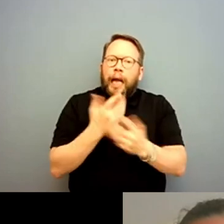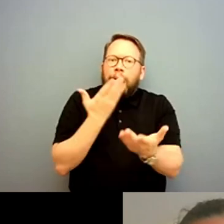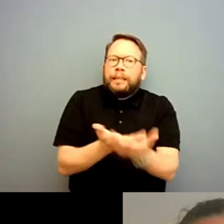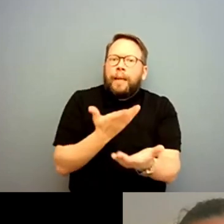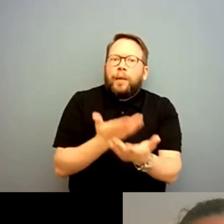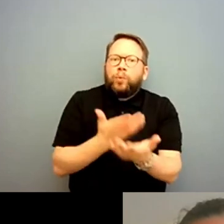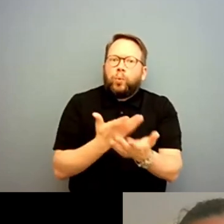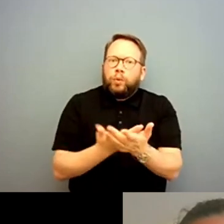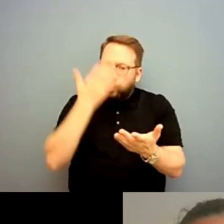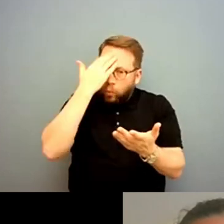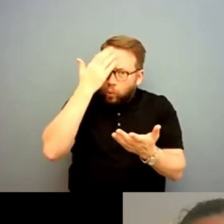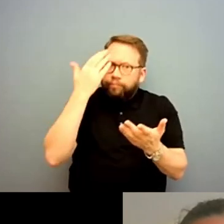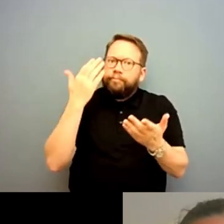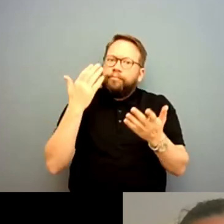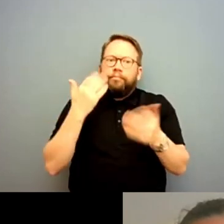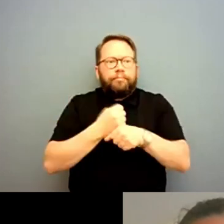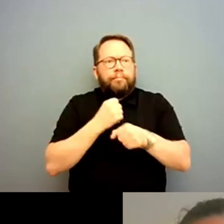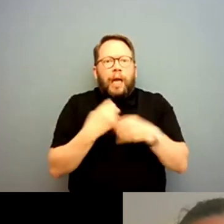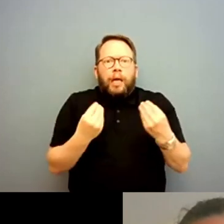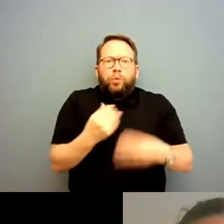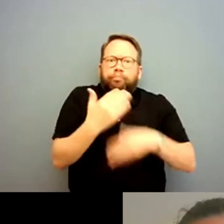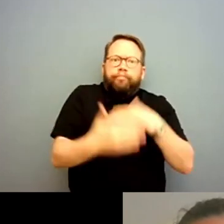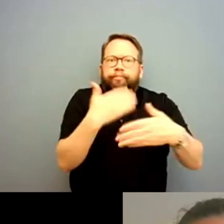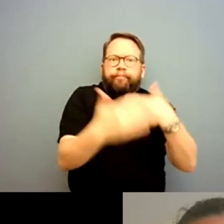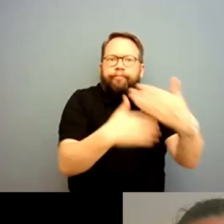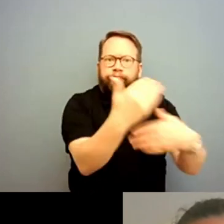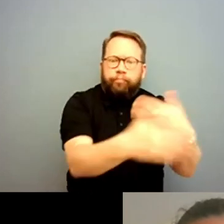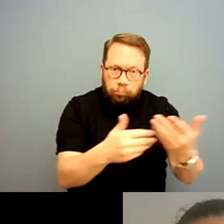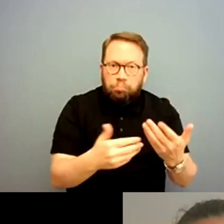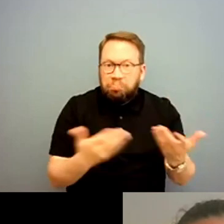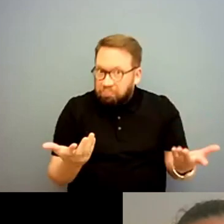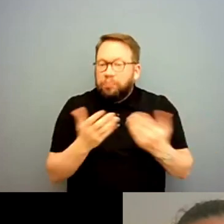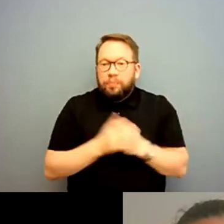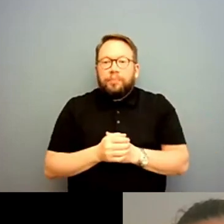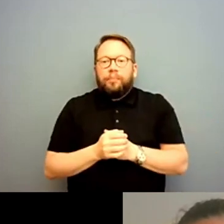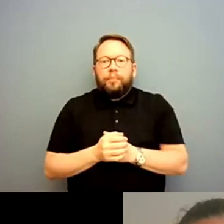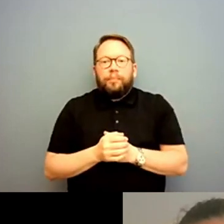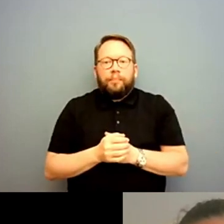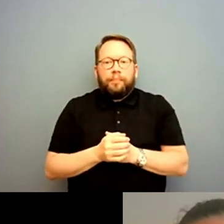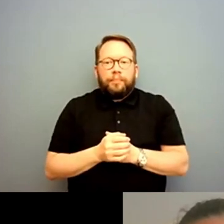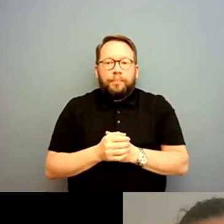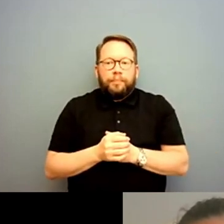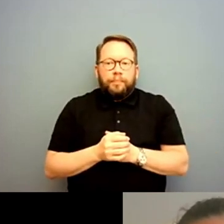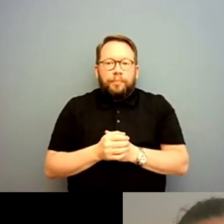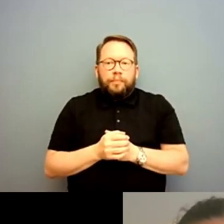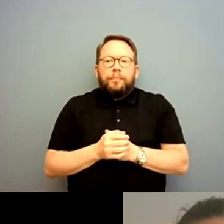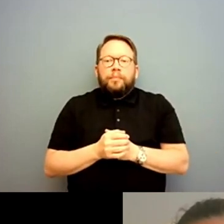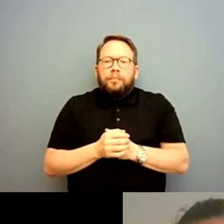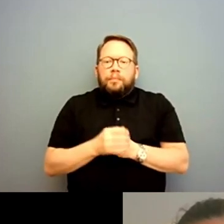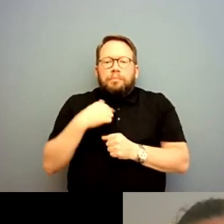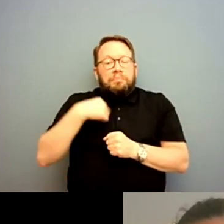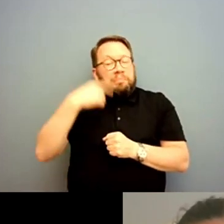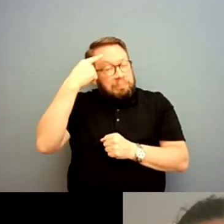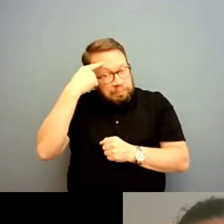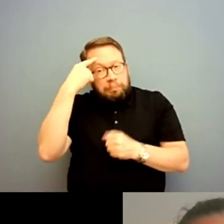at indigeneity, but I'm sure she'd be extremely open to it. My own experience is very much on